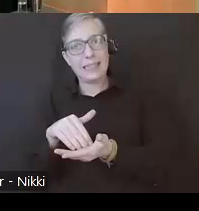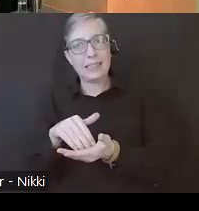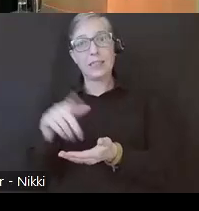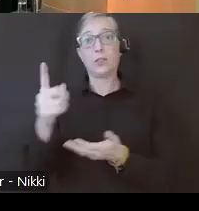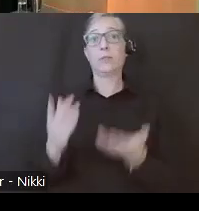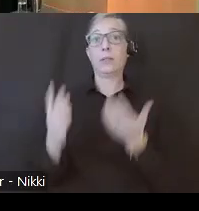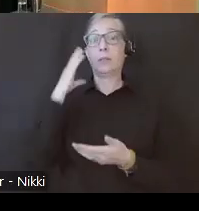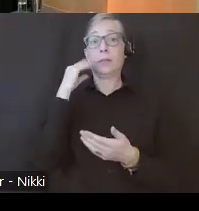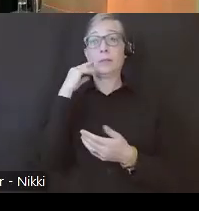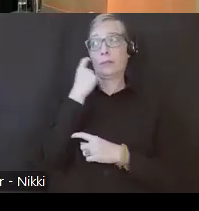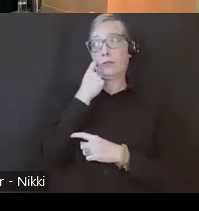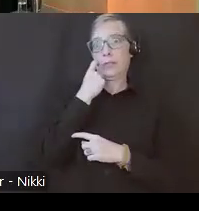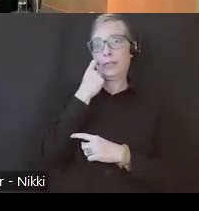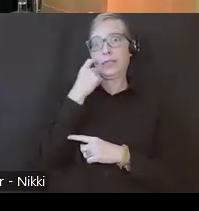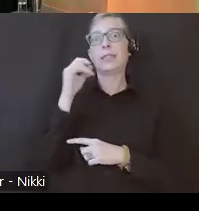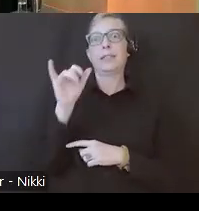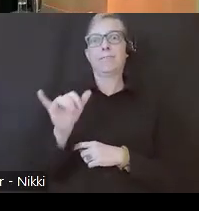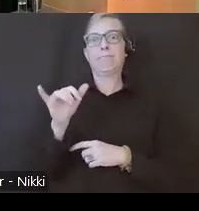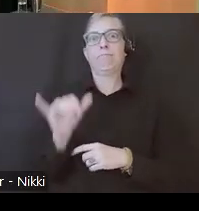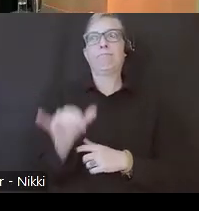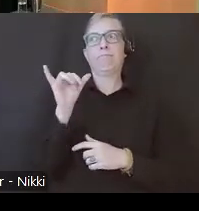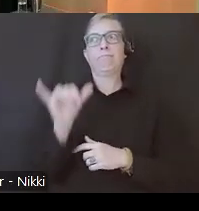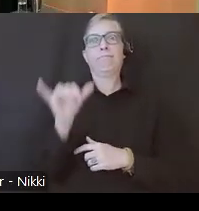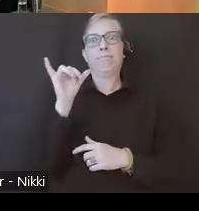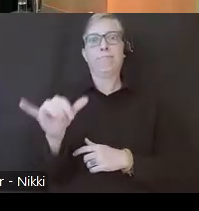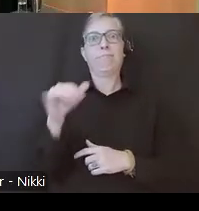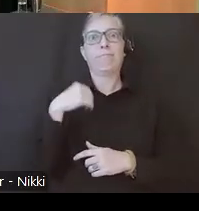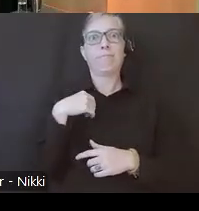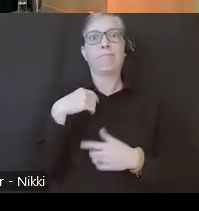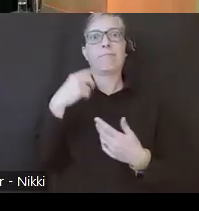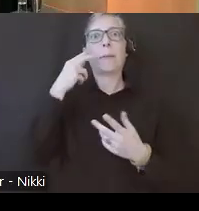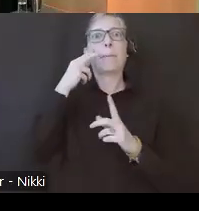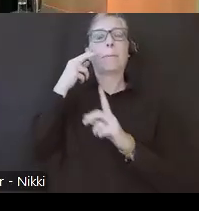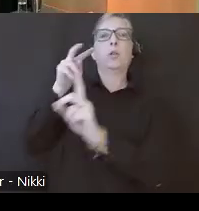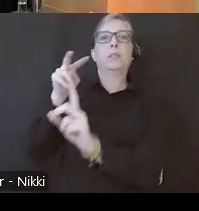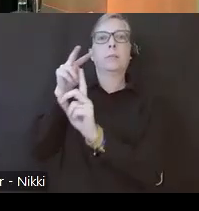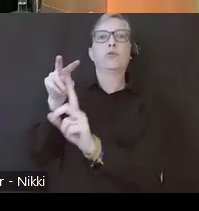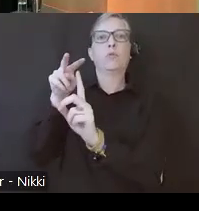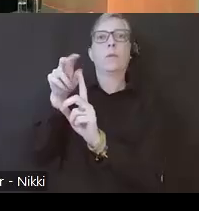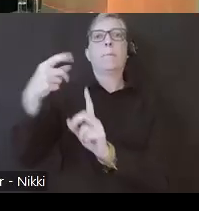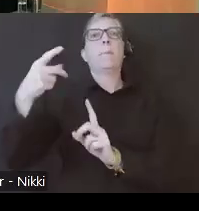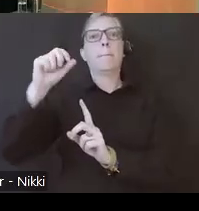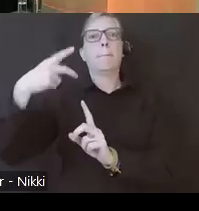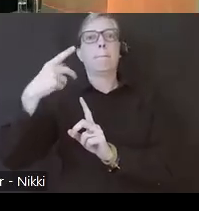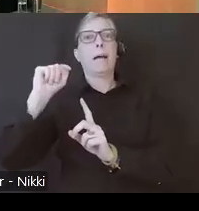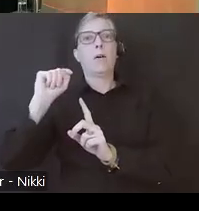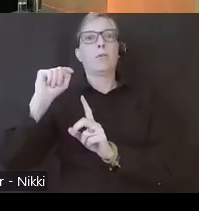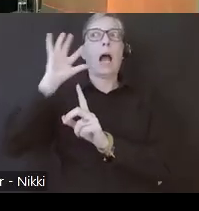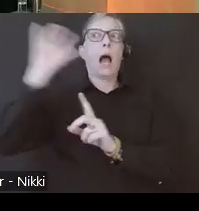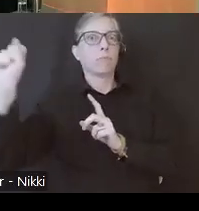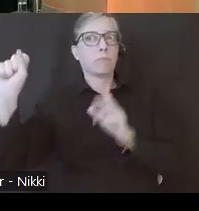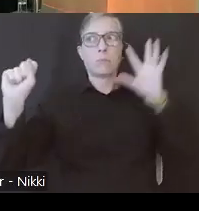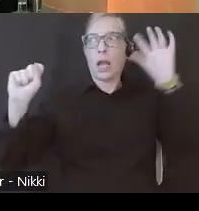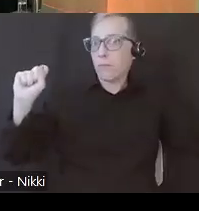few minutes ago, that results in a powerful perceptual pop-out where you're able to actually understand words even though the clip